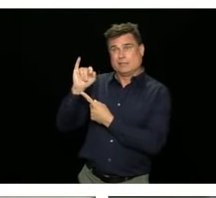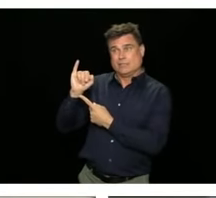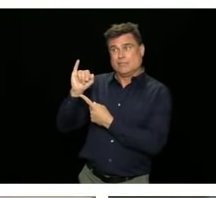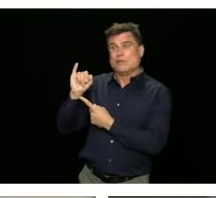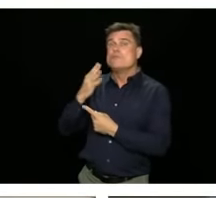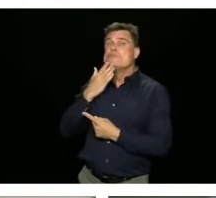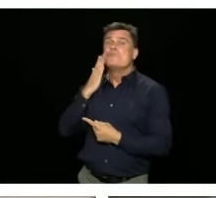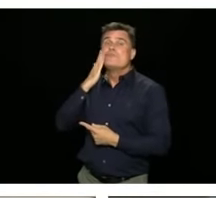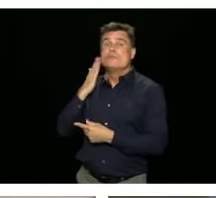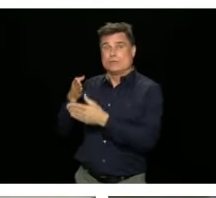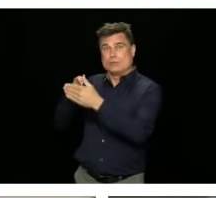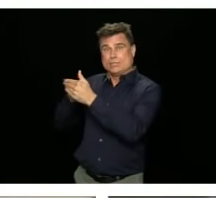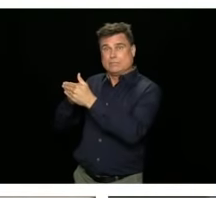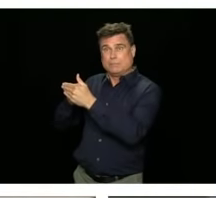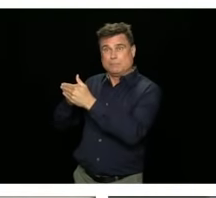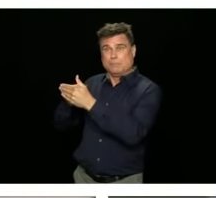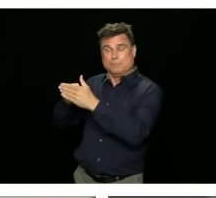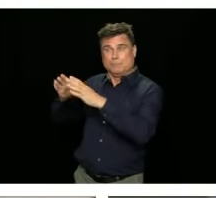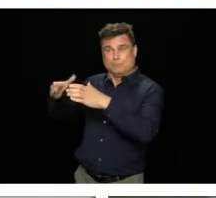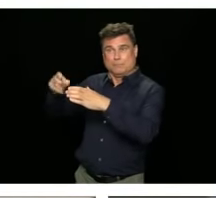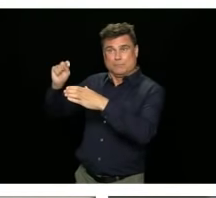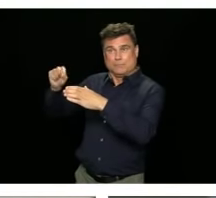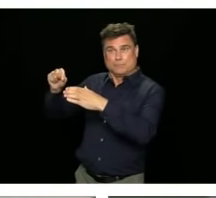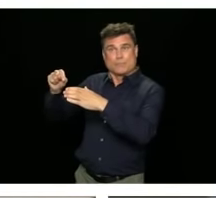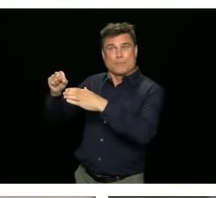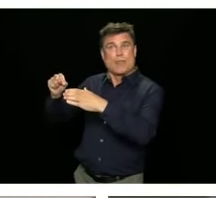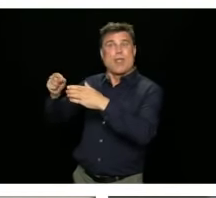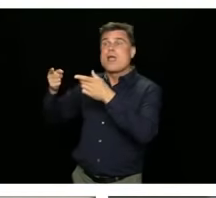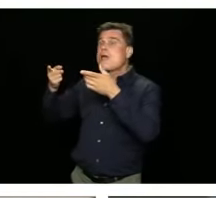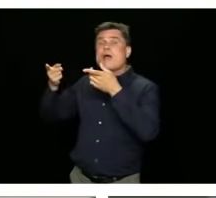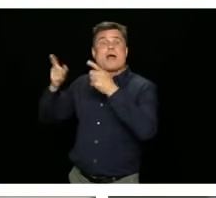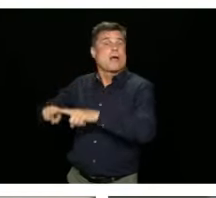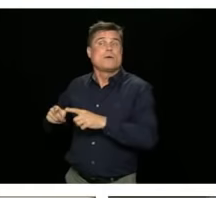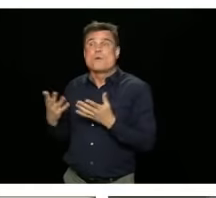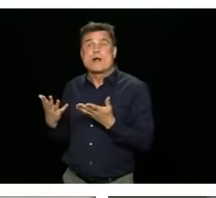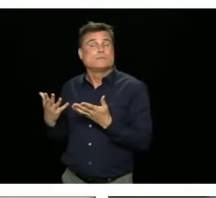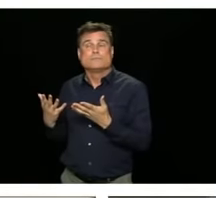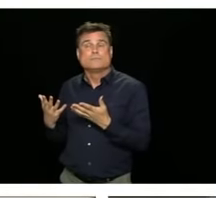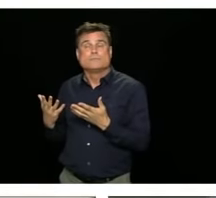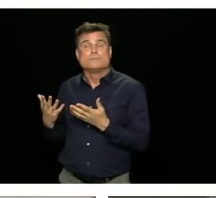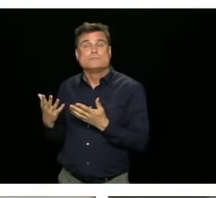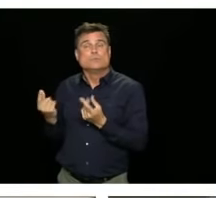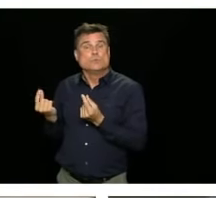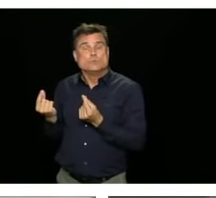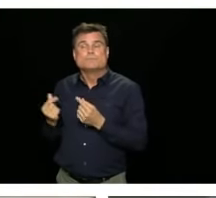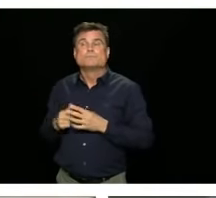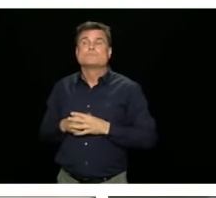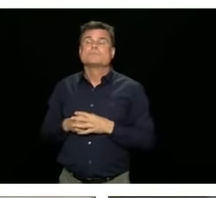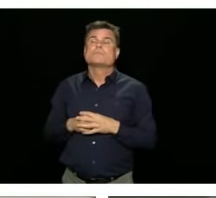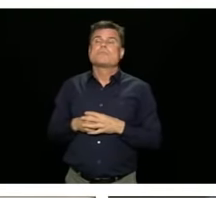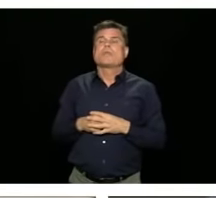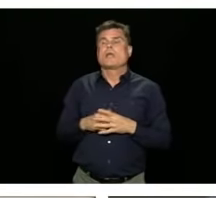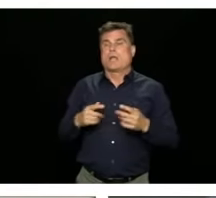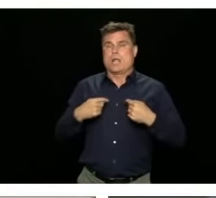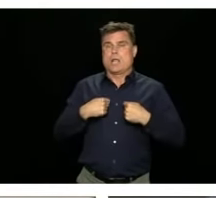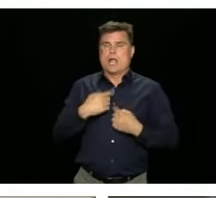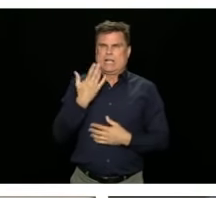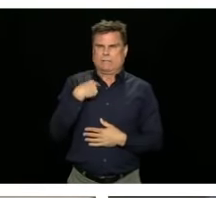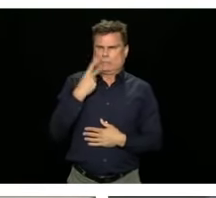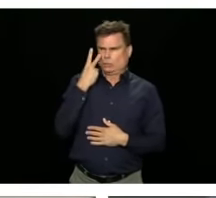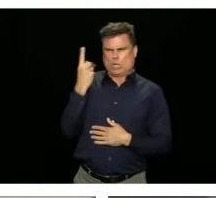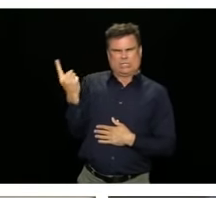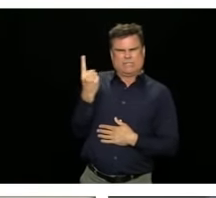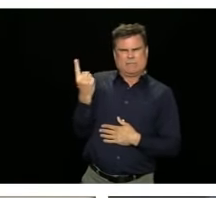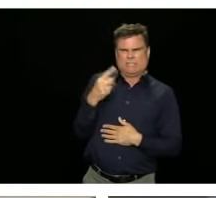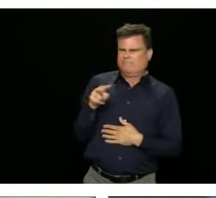here, that dimension is anti-racism is any behavior, thought, activity that disinvests,